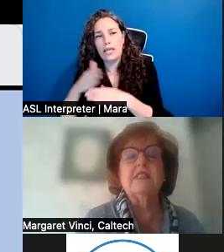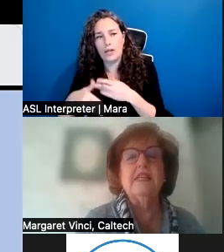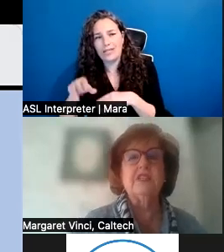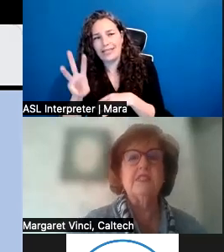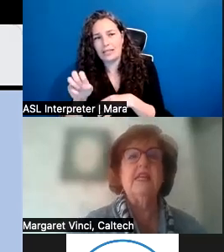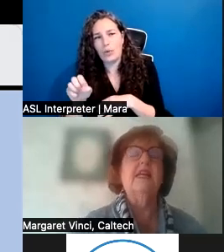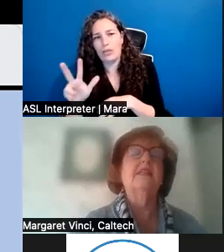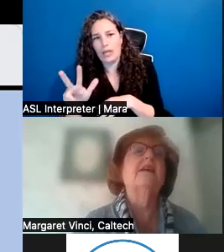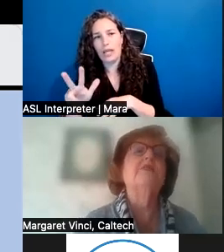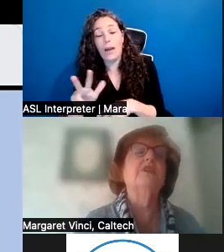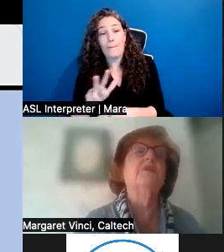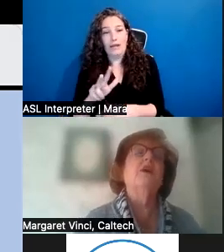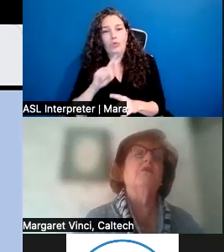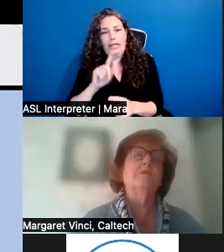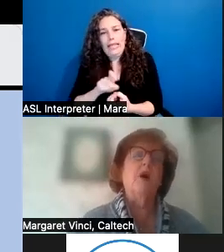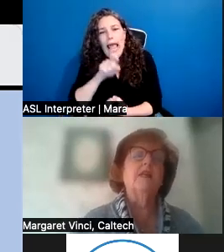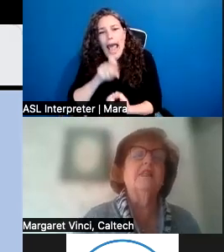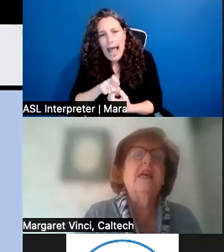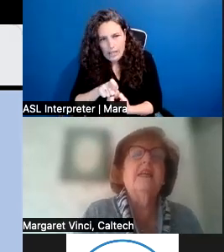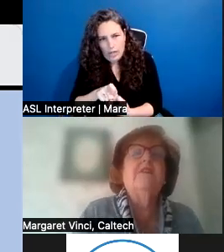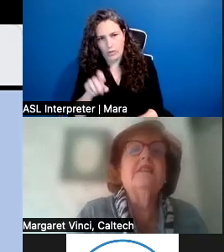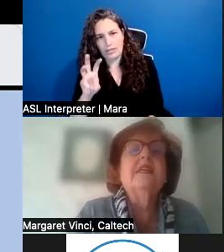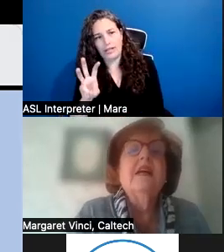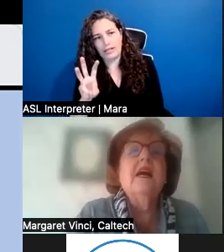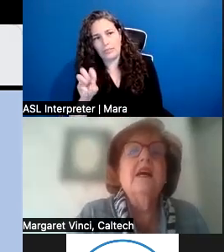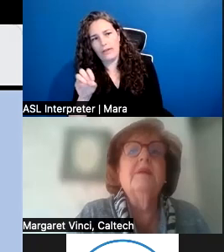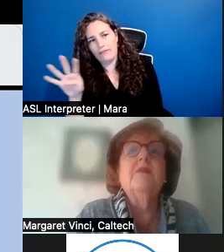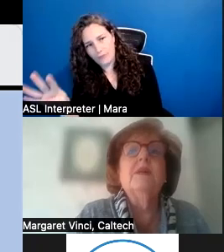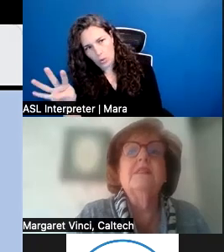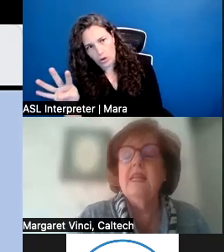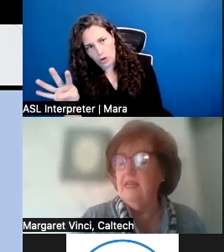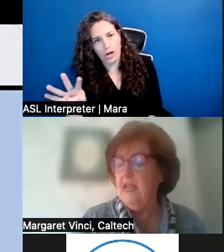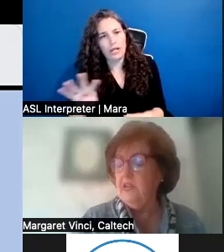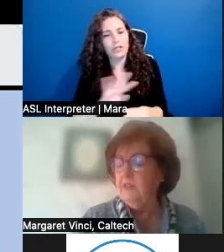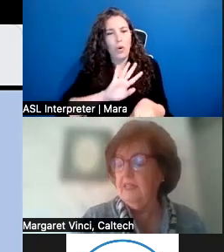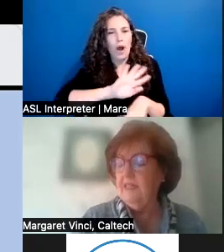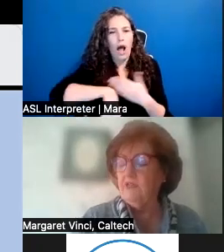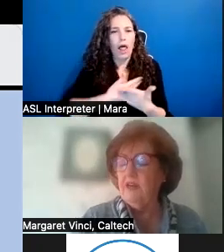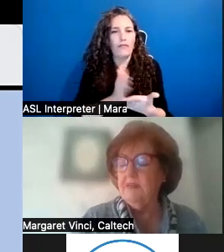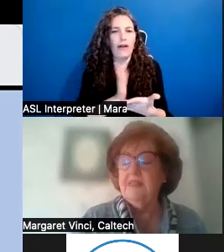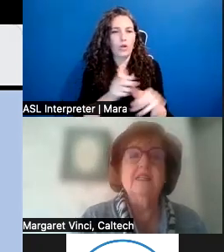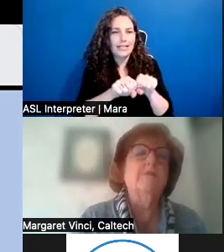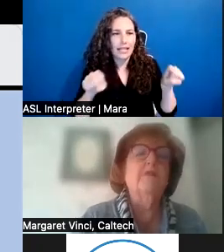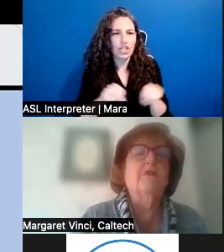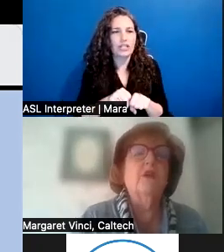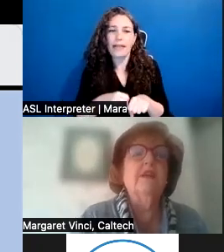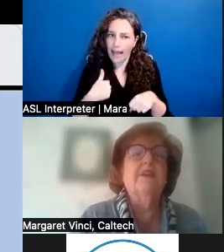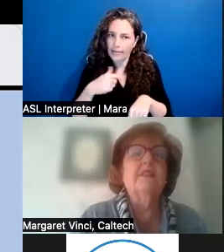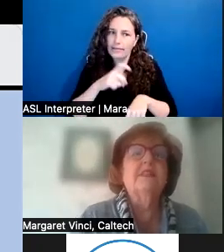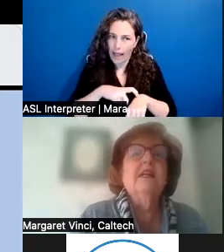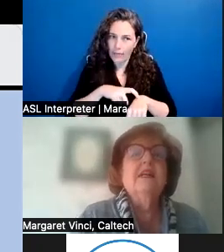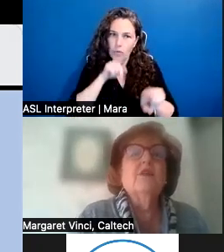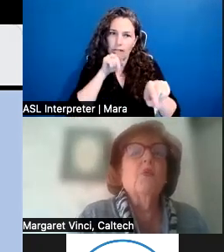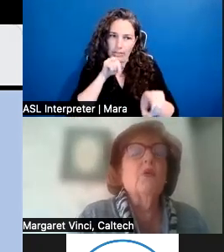of our stations then had time to respond to that event, it was then accurately described as a 6.4